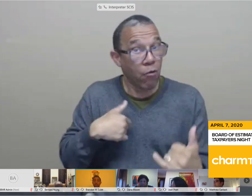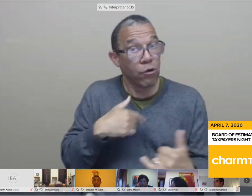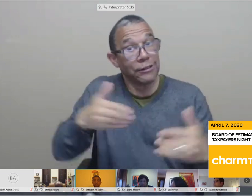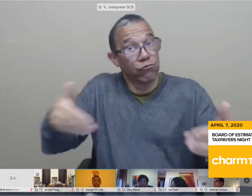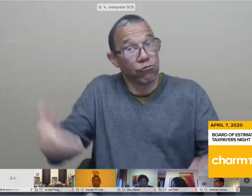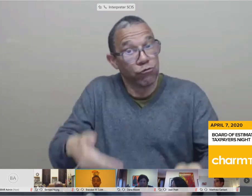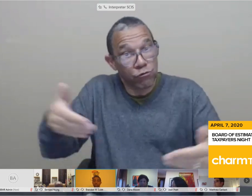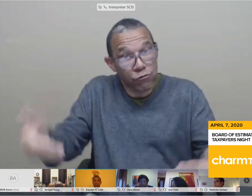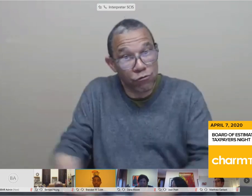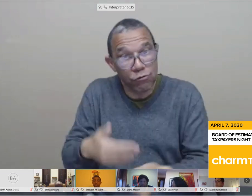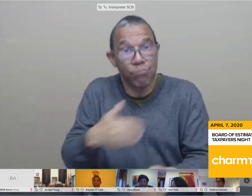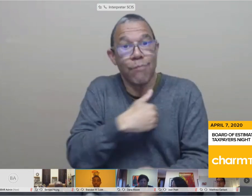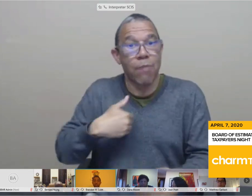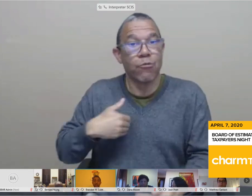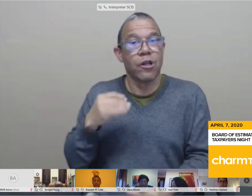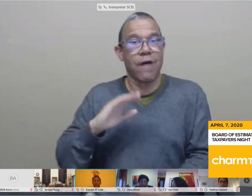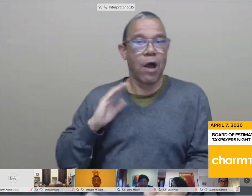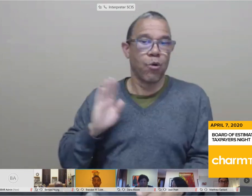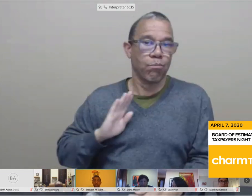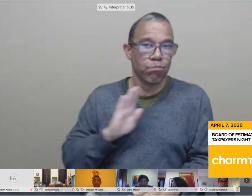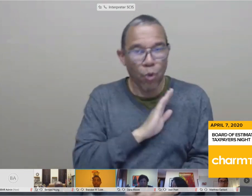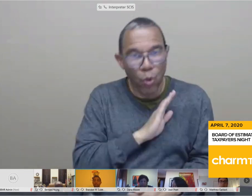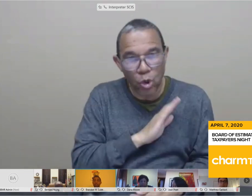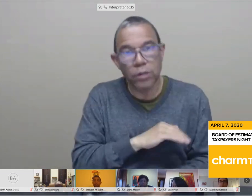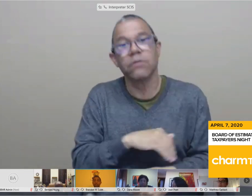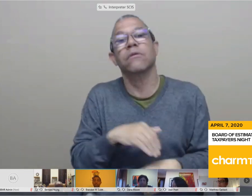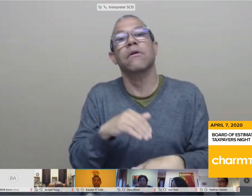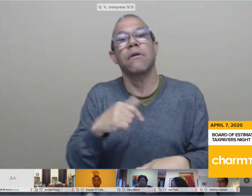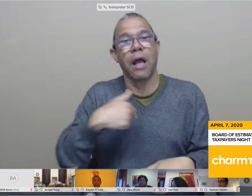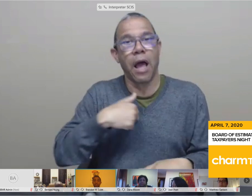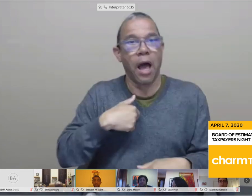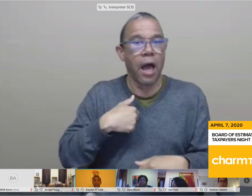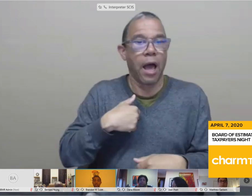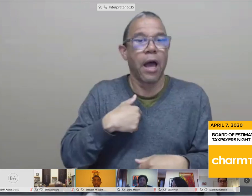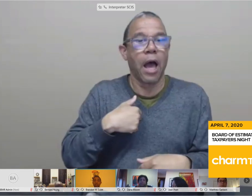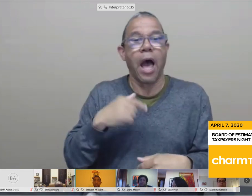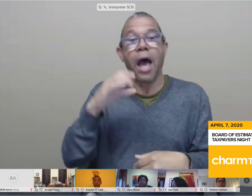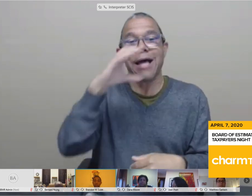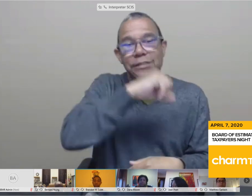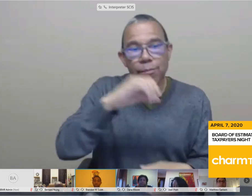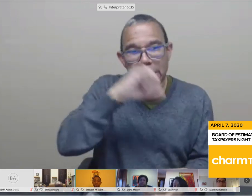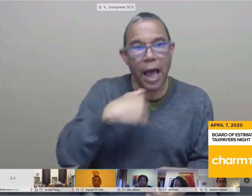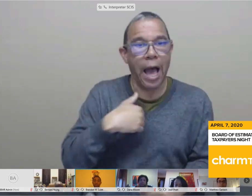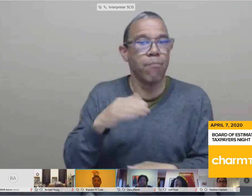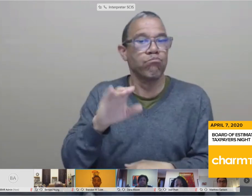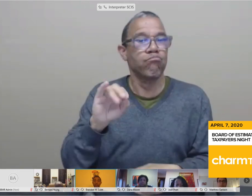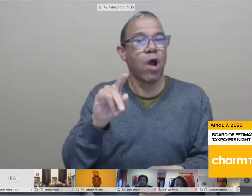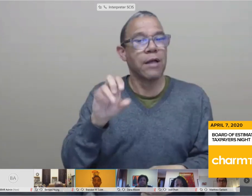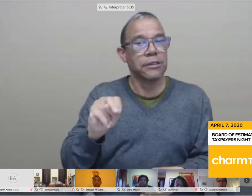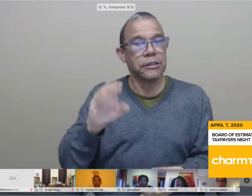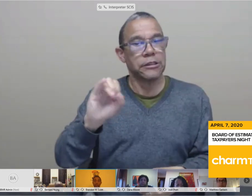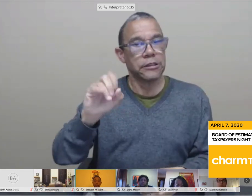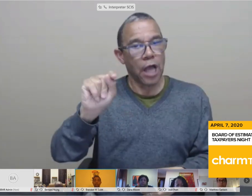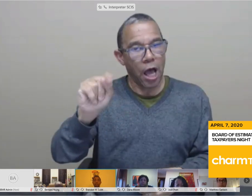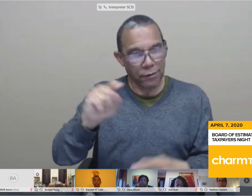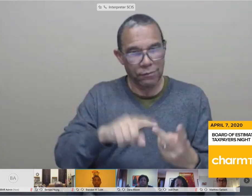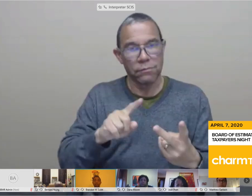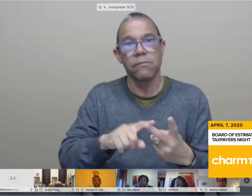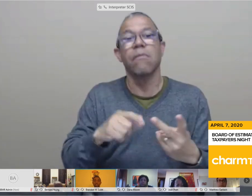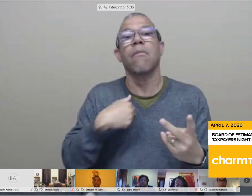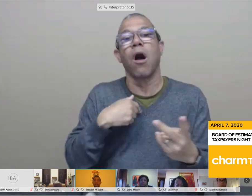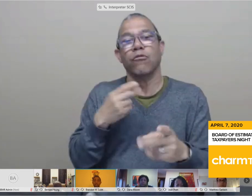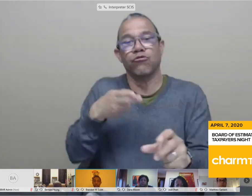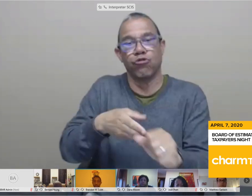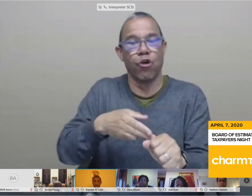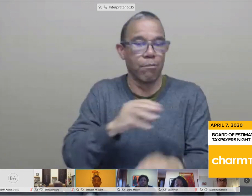you the members of the Board of Estimates. I am again in Council President Brandon Scott. We are also joined by Mayor